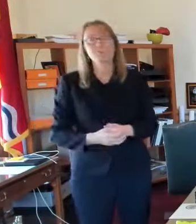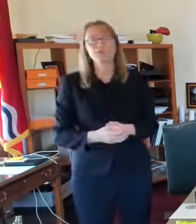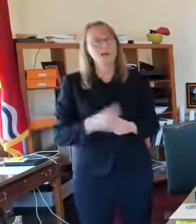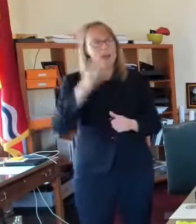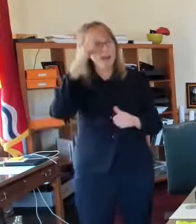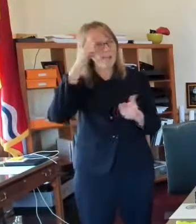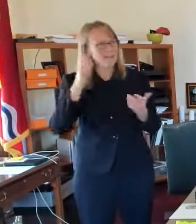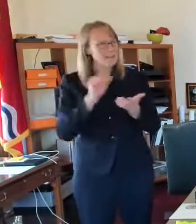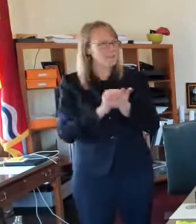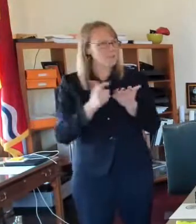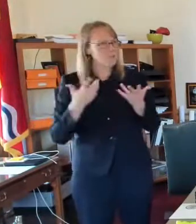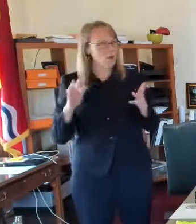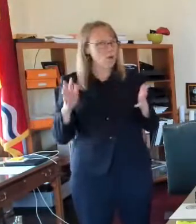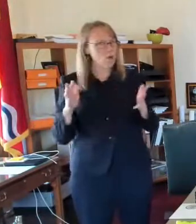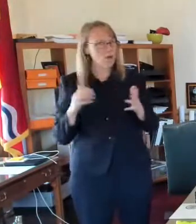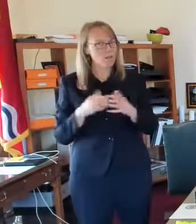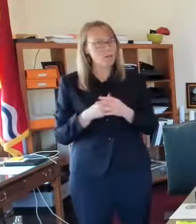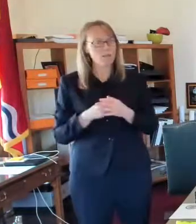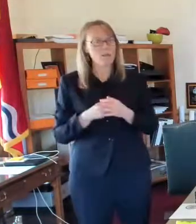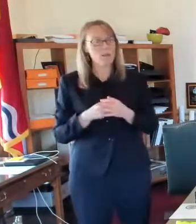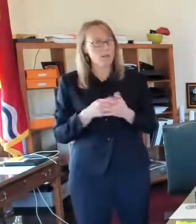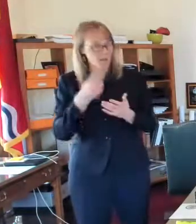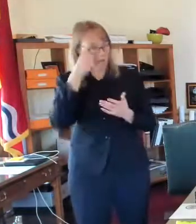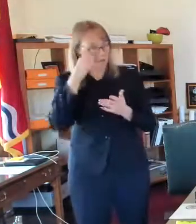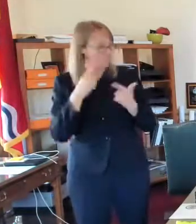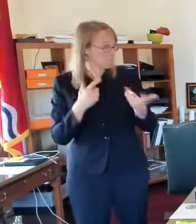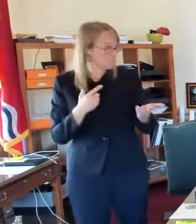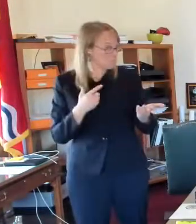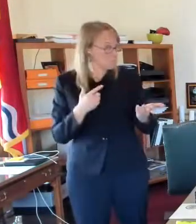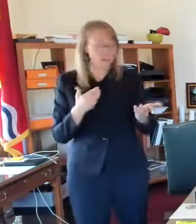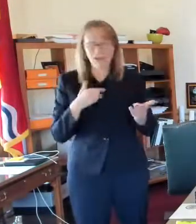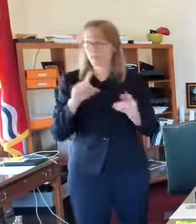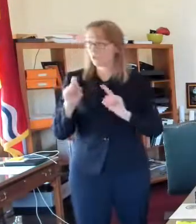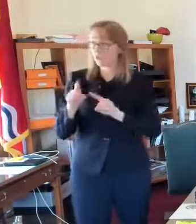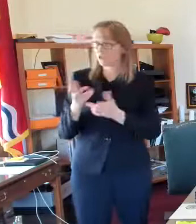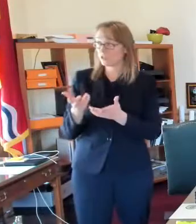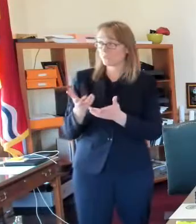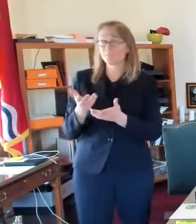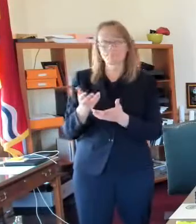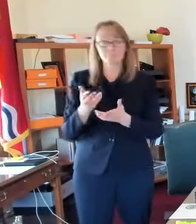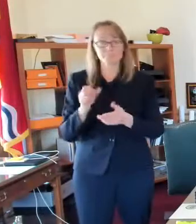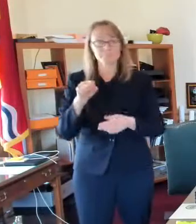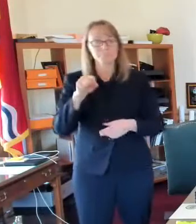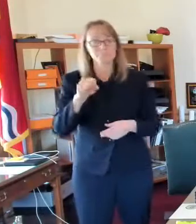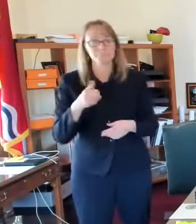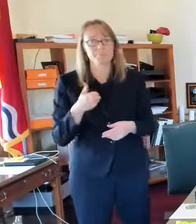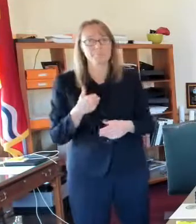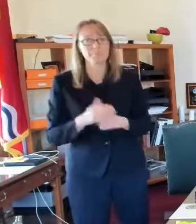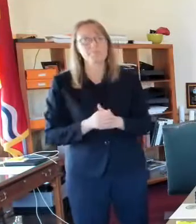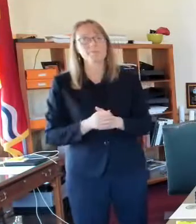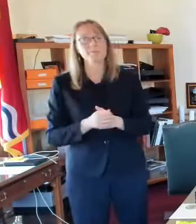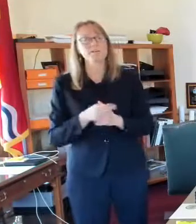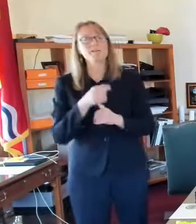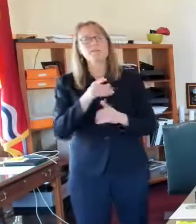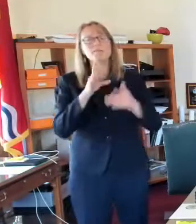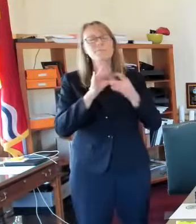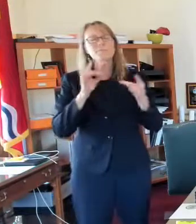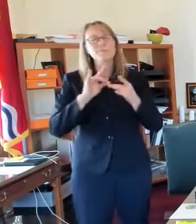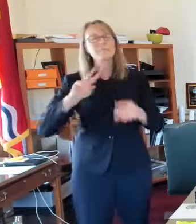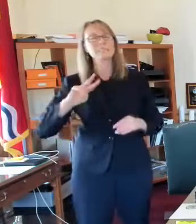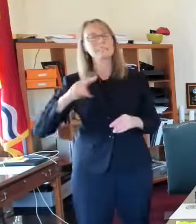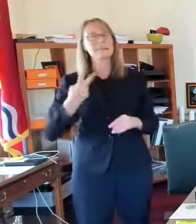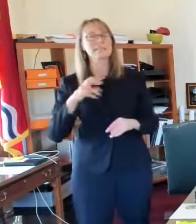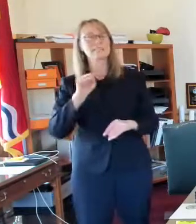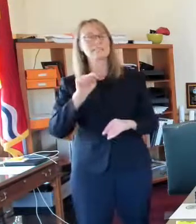Maybe there are questions. Quite a few questions, Mayor. So first, you mentioned a second stimulus package from